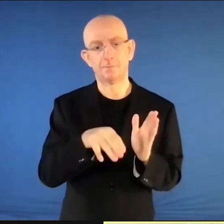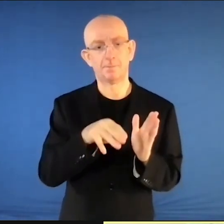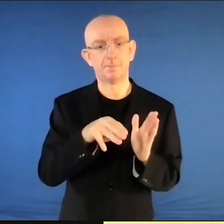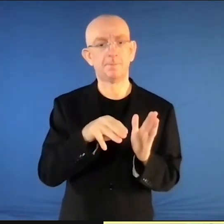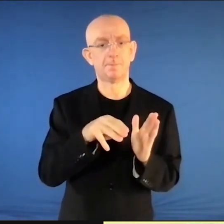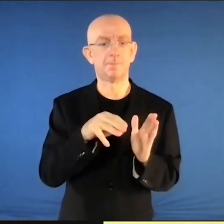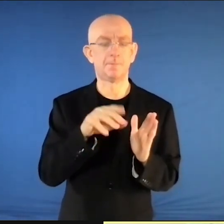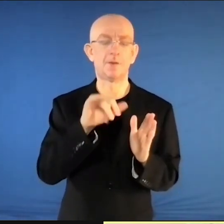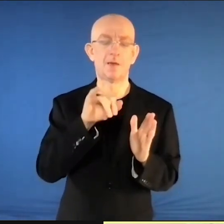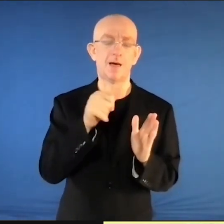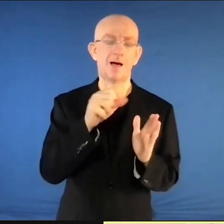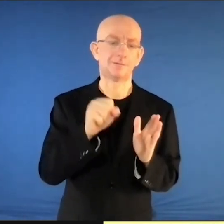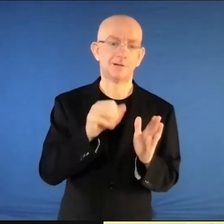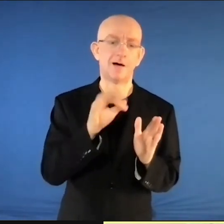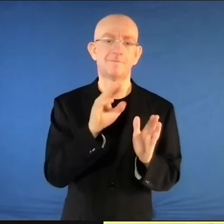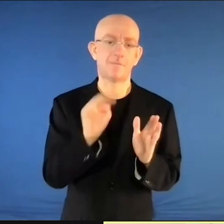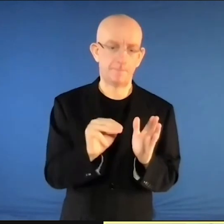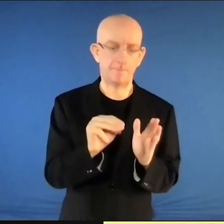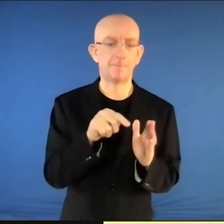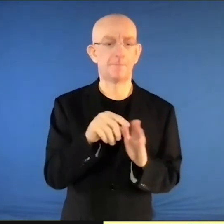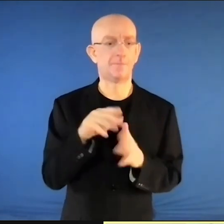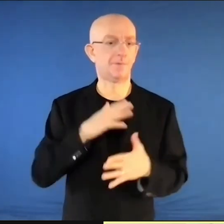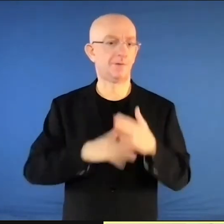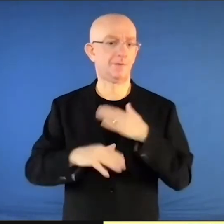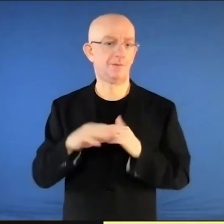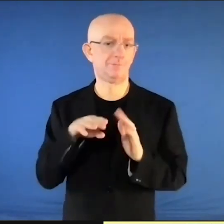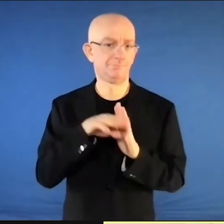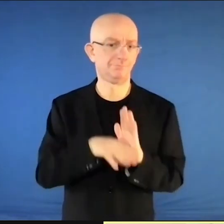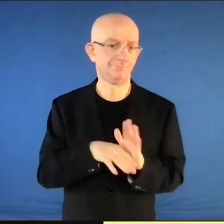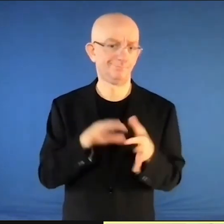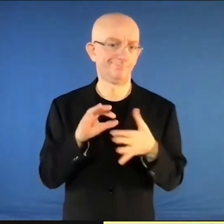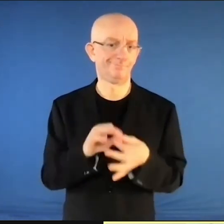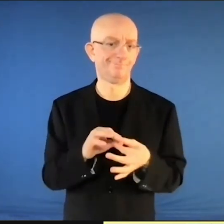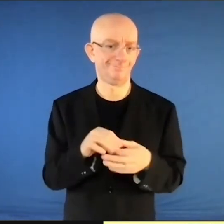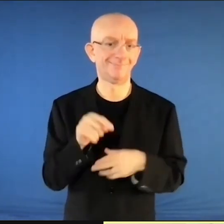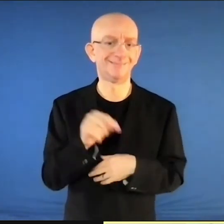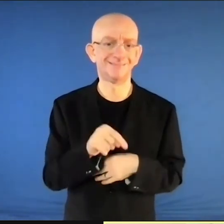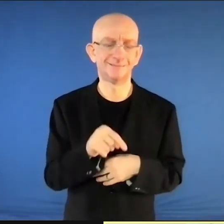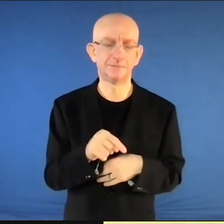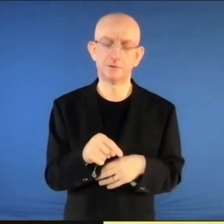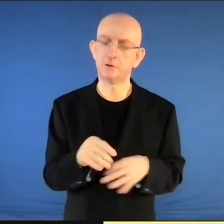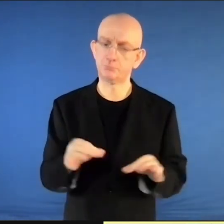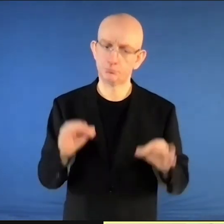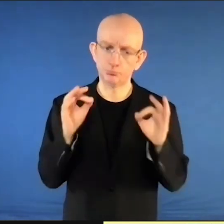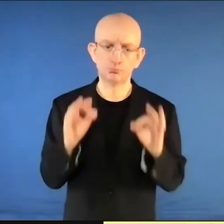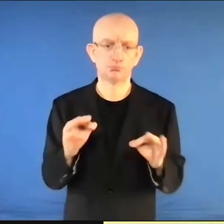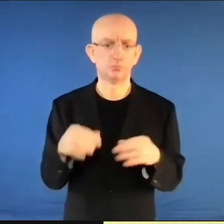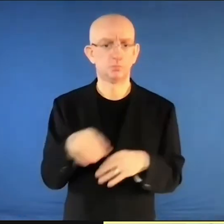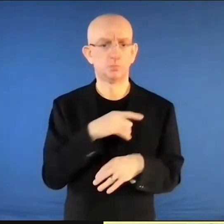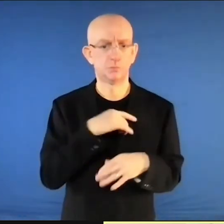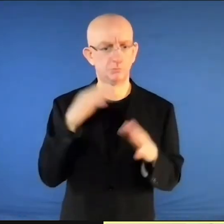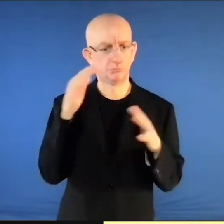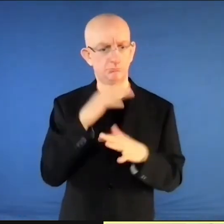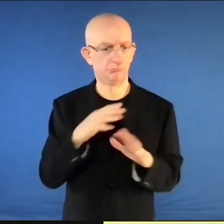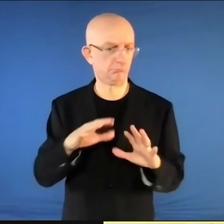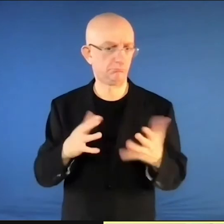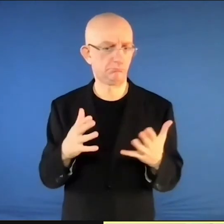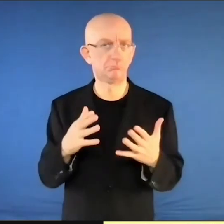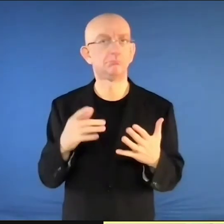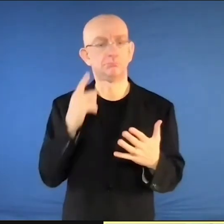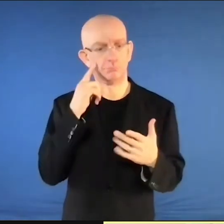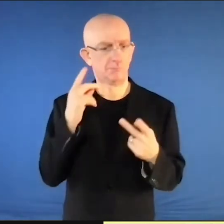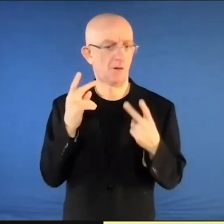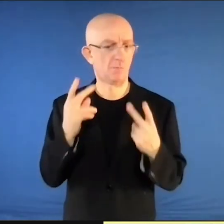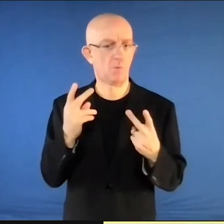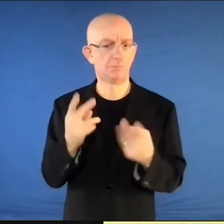we think that is really important for us, not to talk or